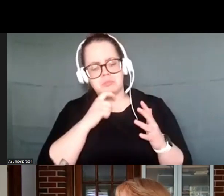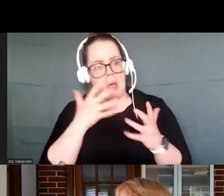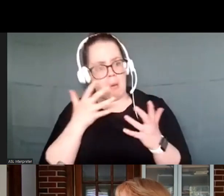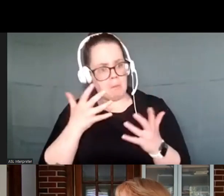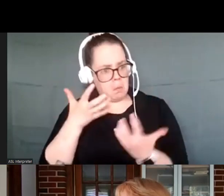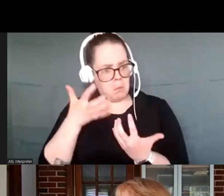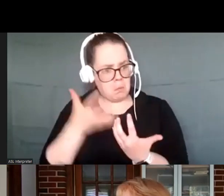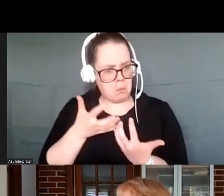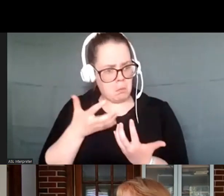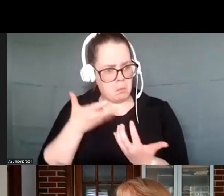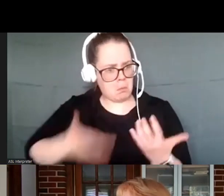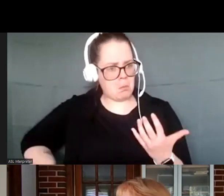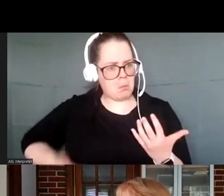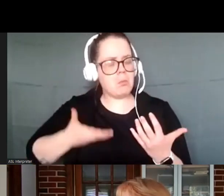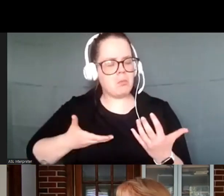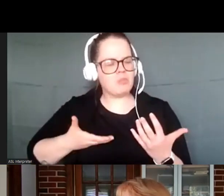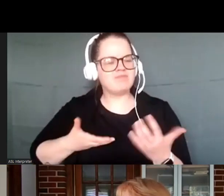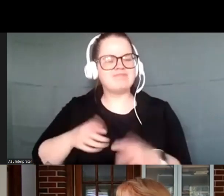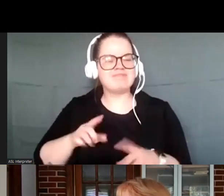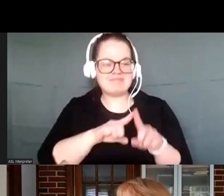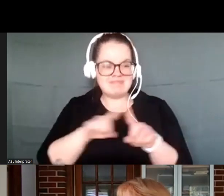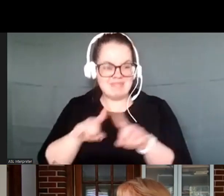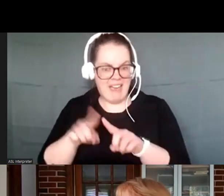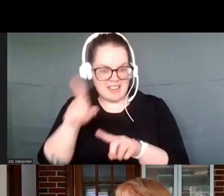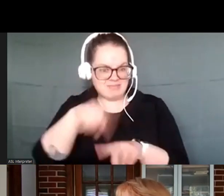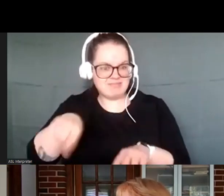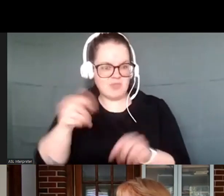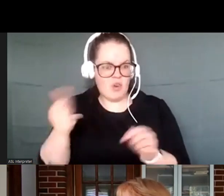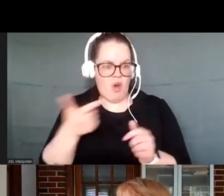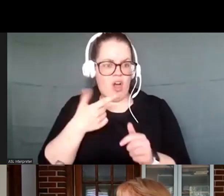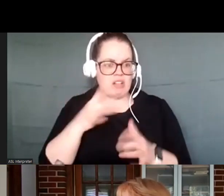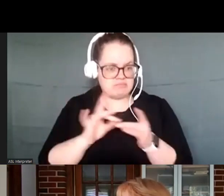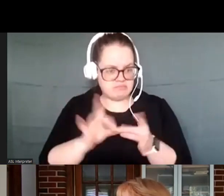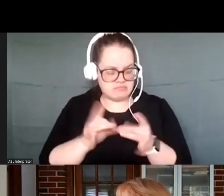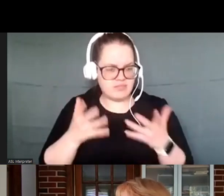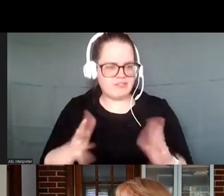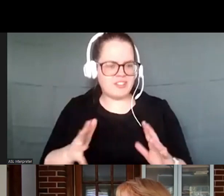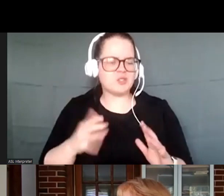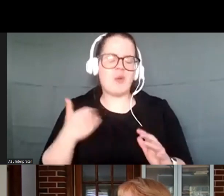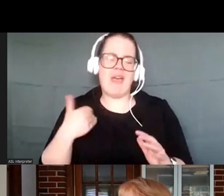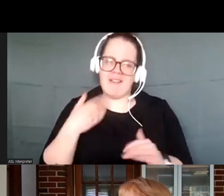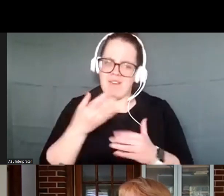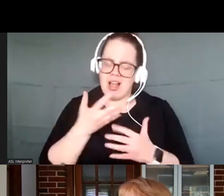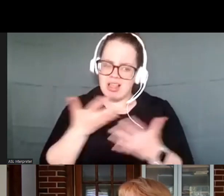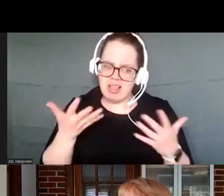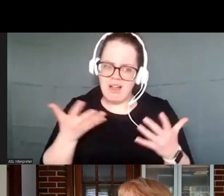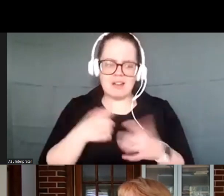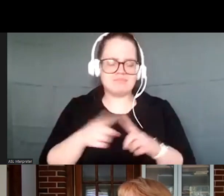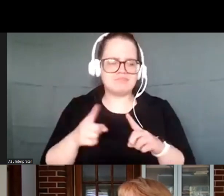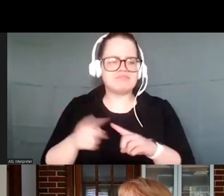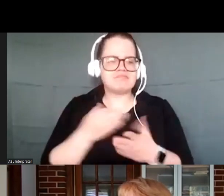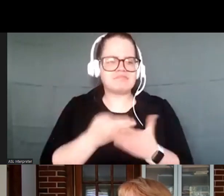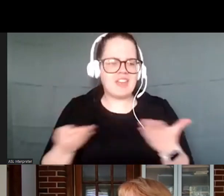before, there's a lot of material that you need to have to show that you have your act together. But